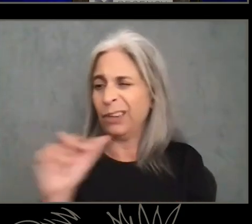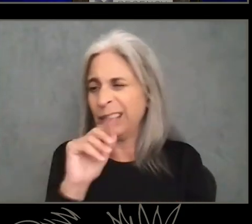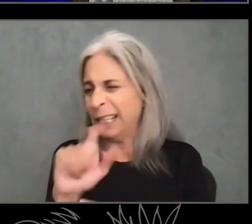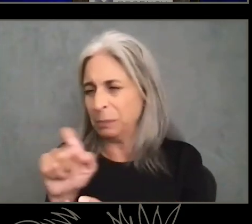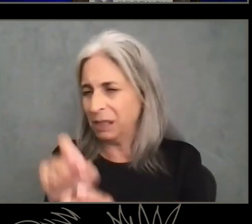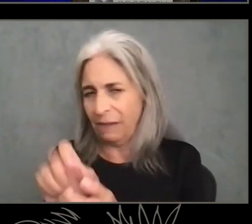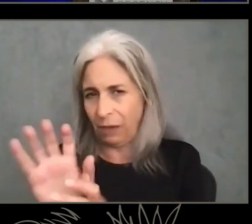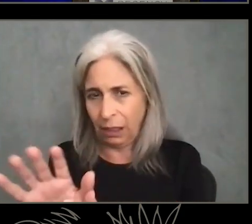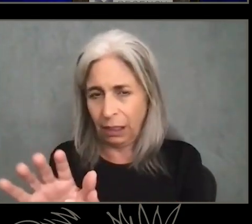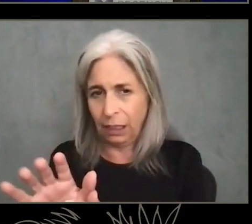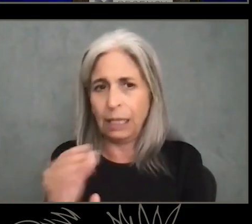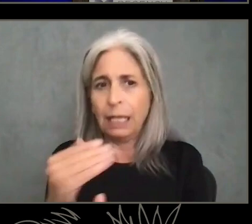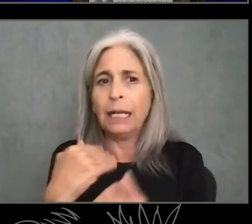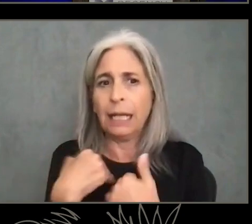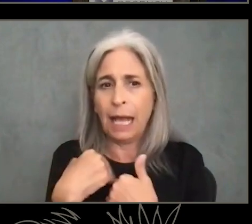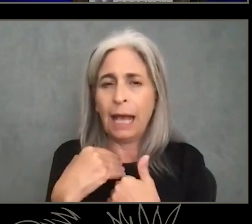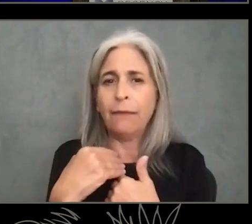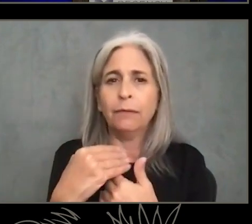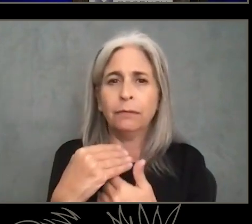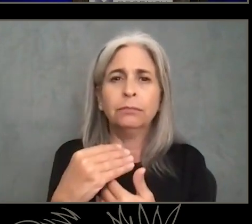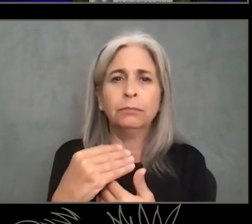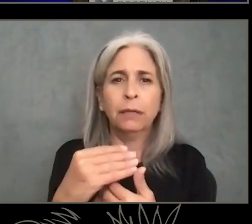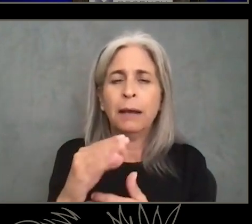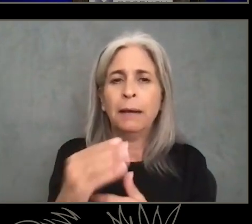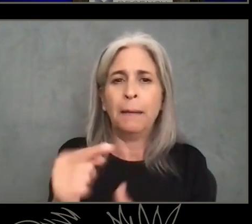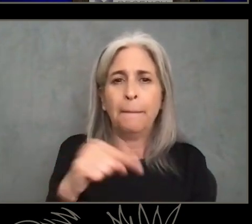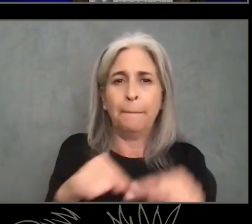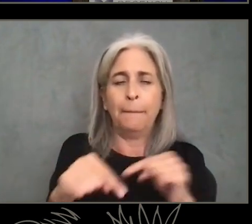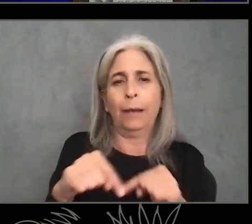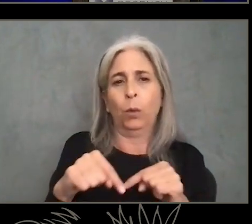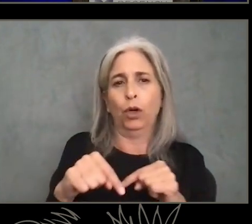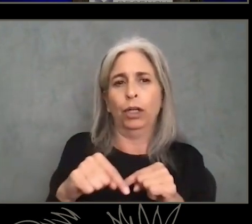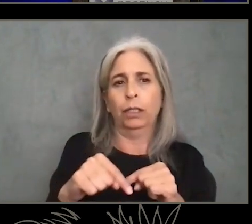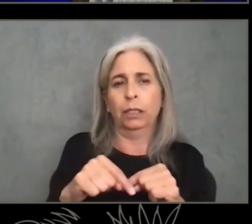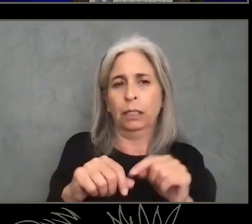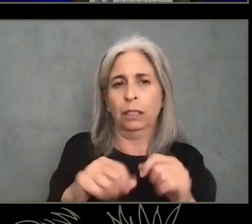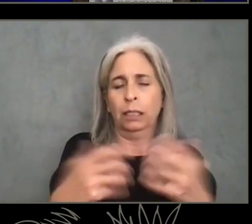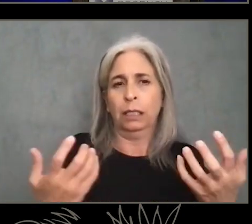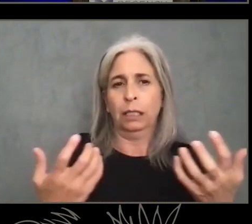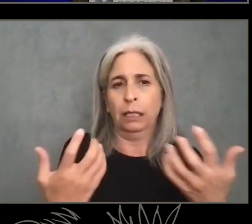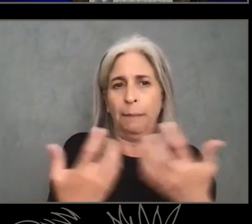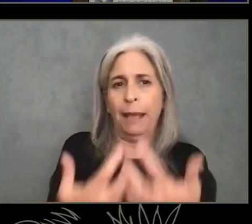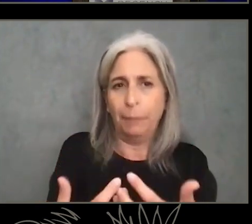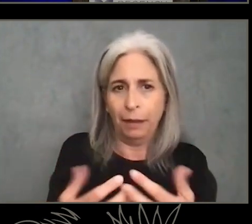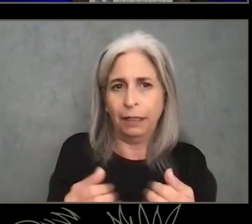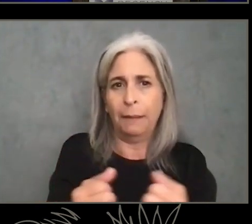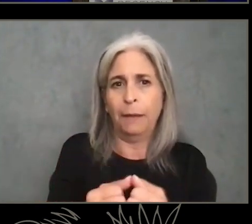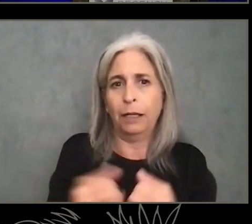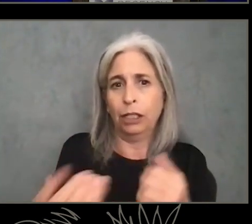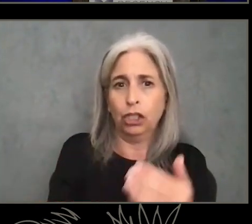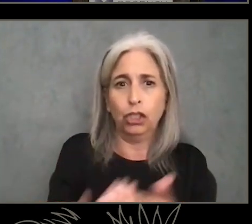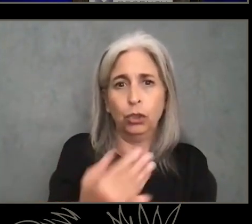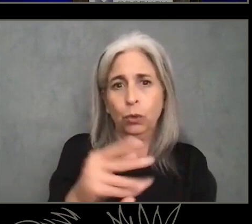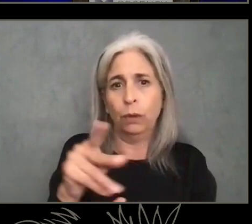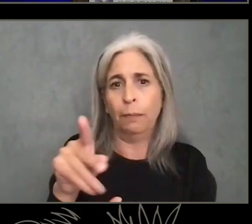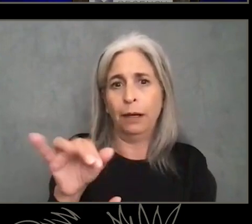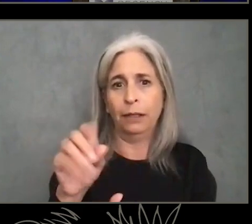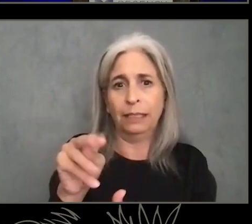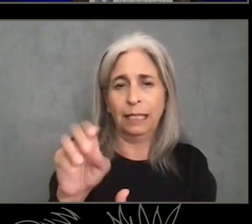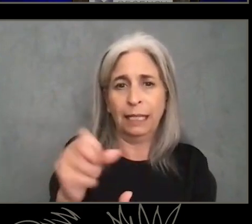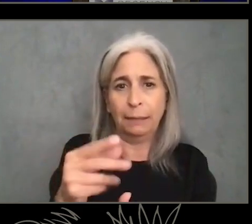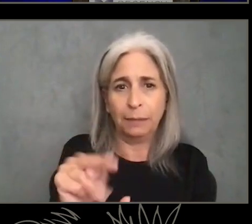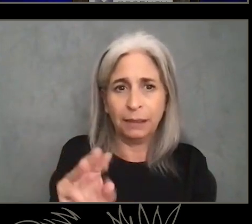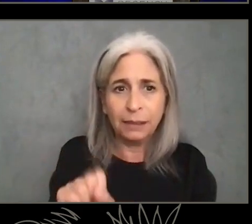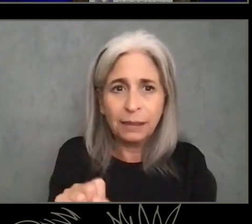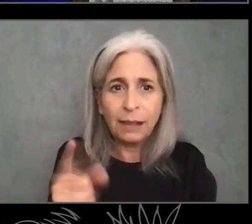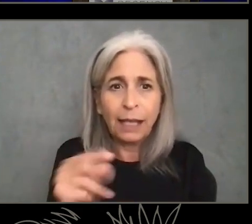It does have that for backward compatibility. But even new paradigms like React